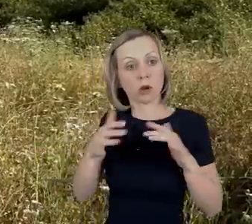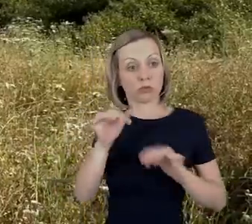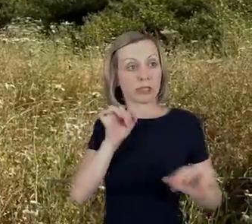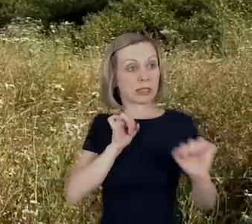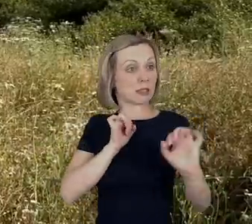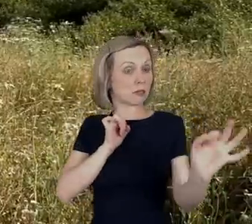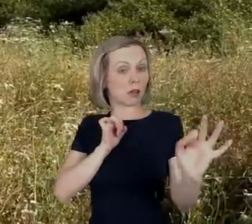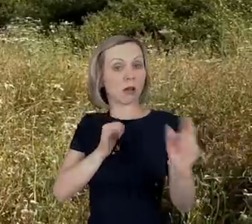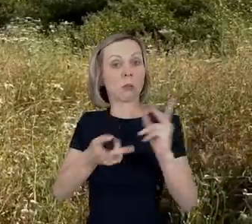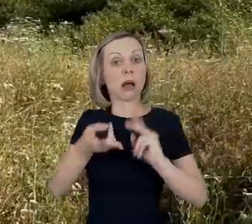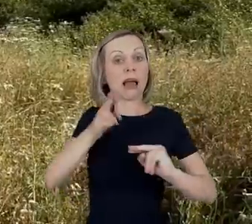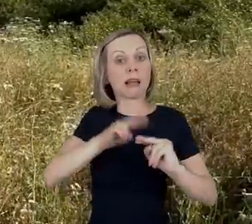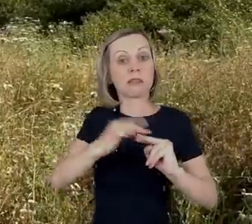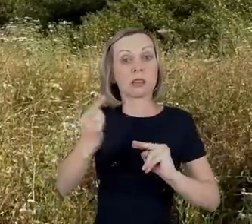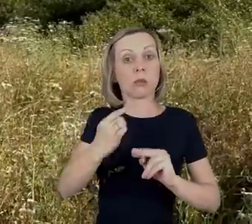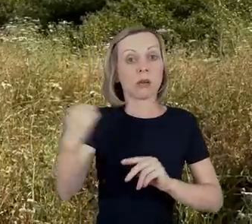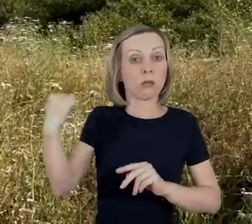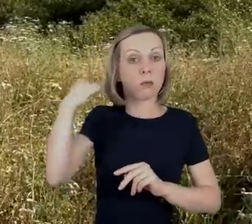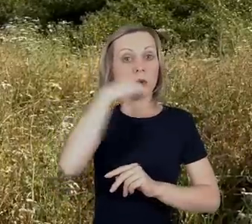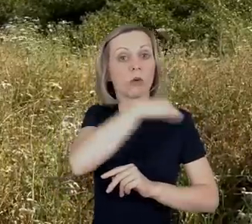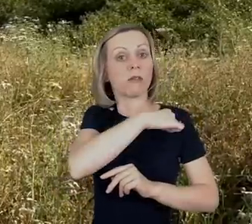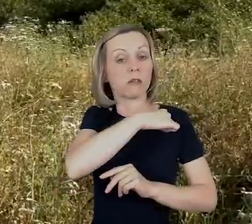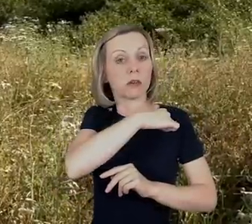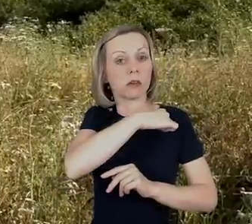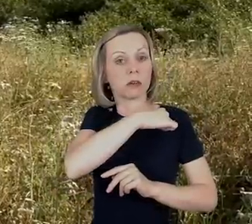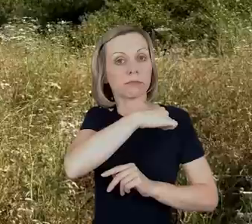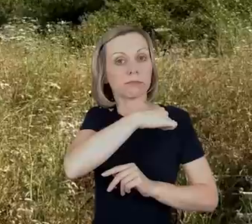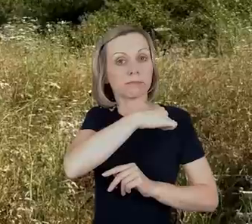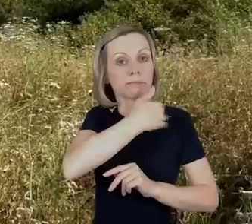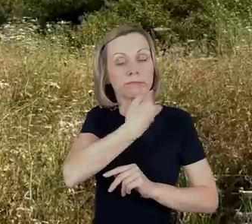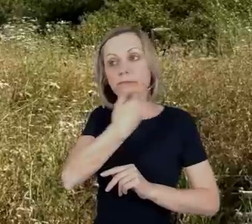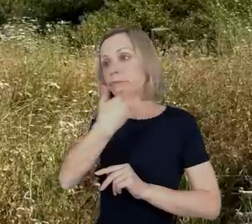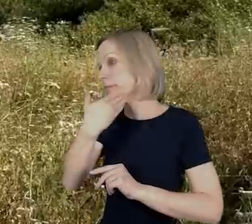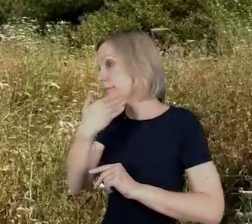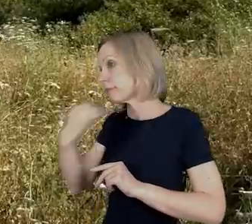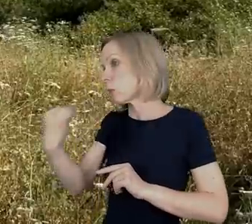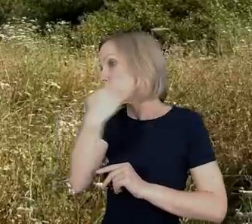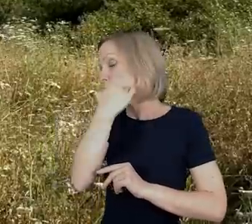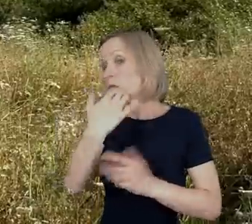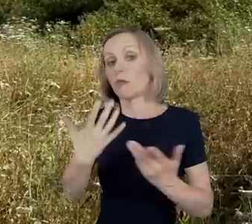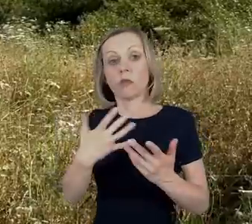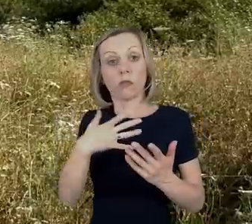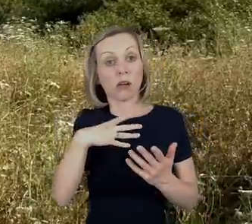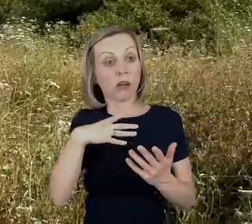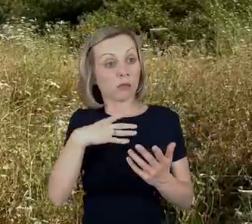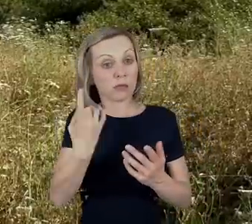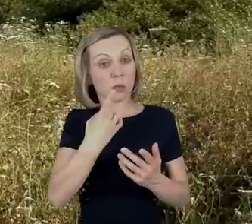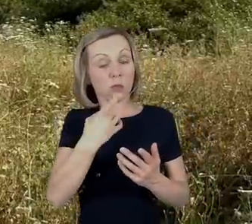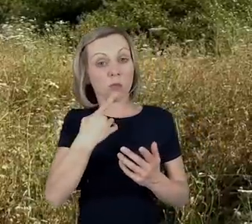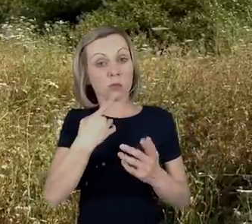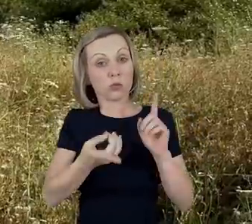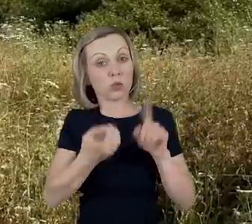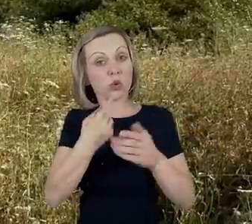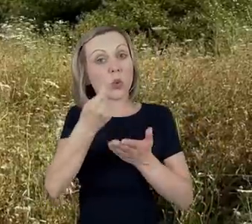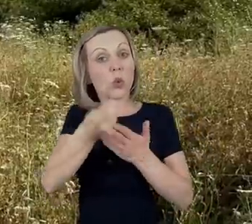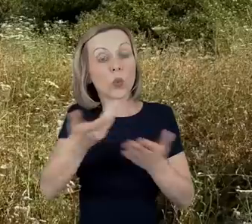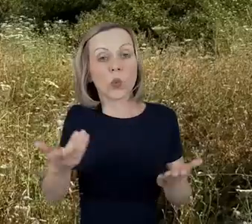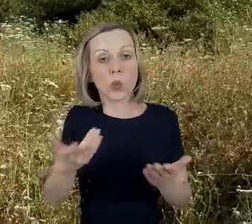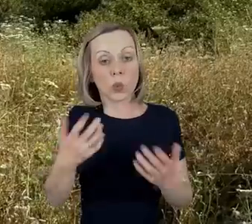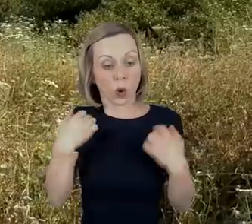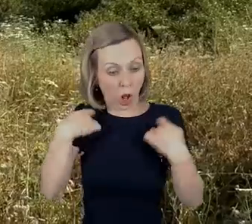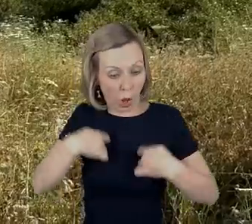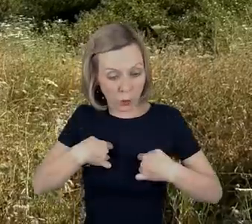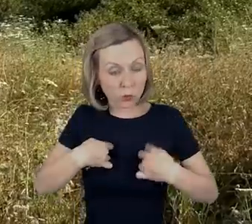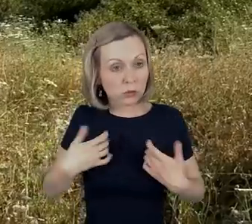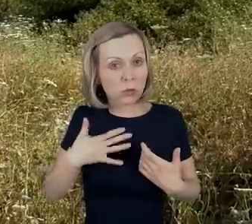evildoer, but if anyone strikes you on the right cheek, turn the other also. And if anyone wants to sue